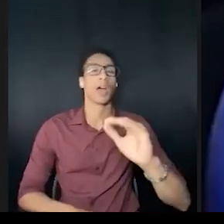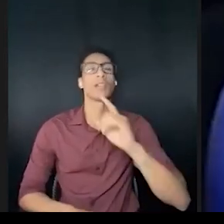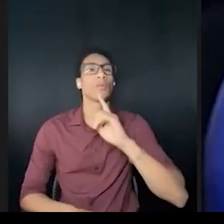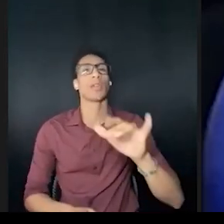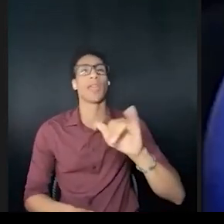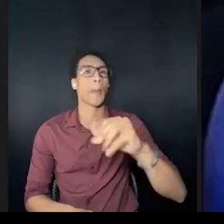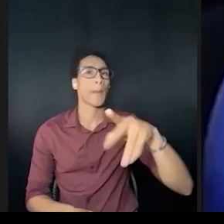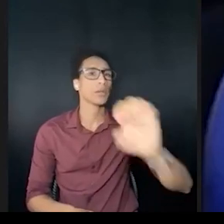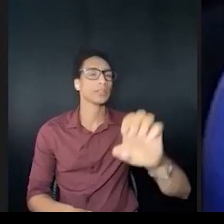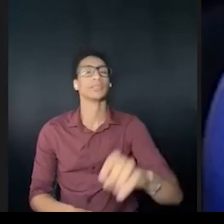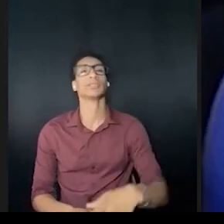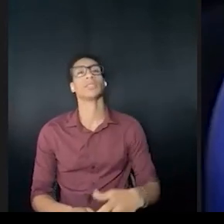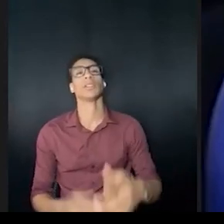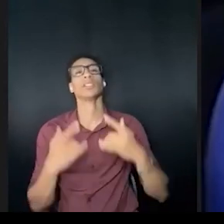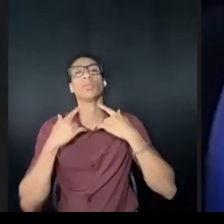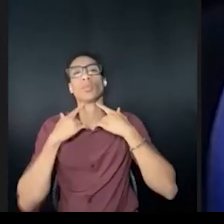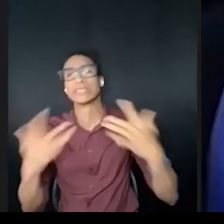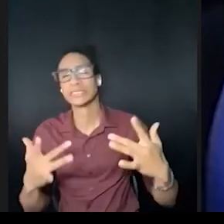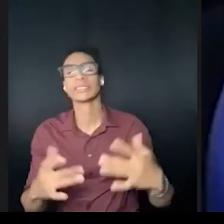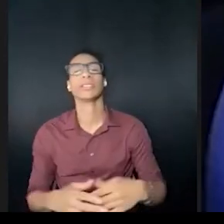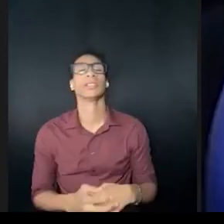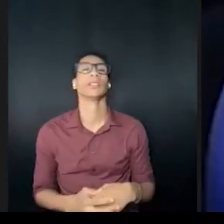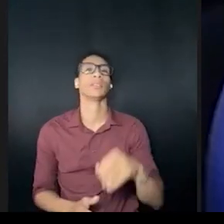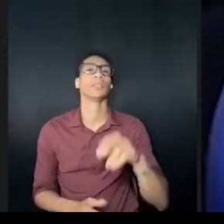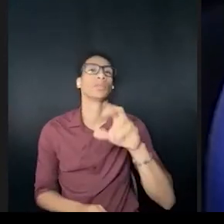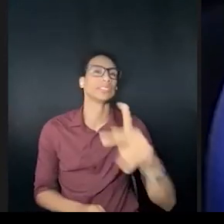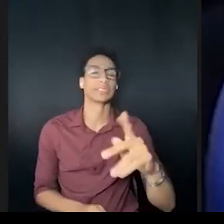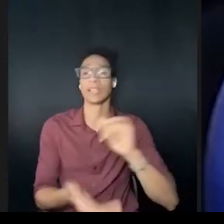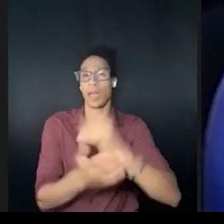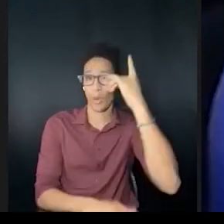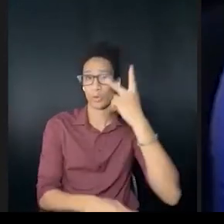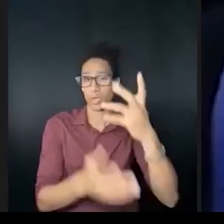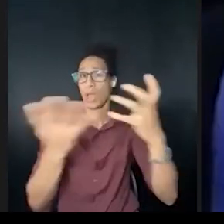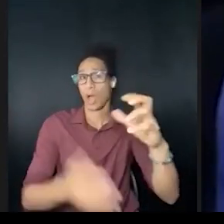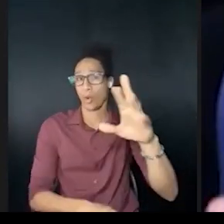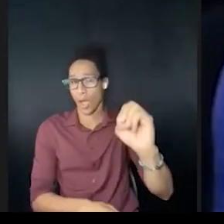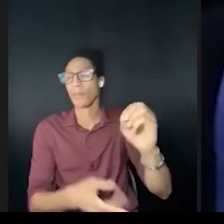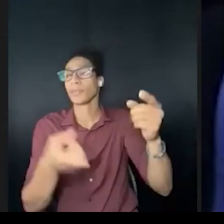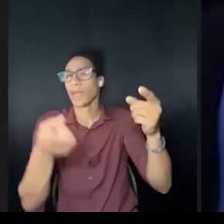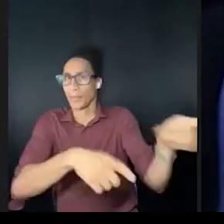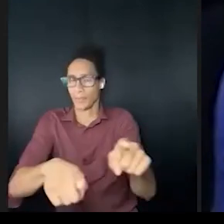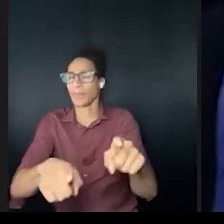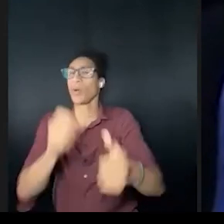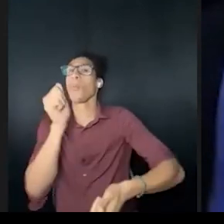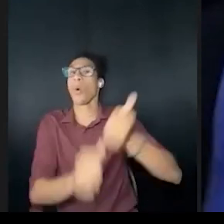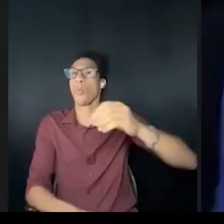risk. And that's why you see a lot of crimes being committed between that people from